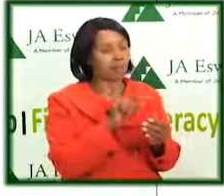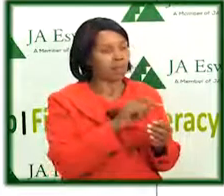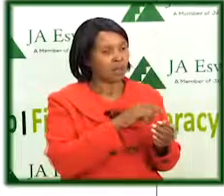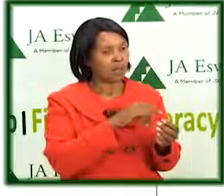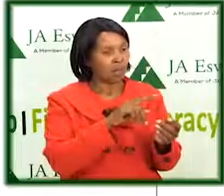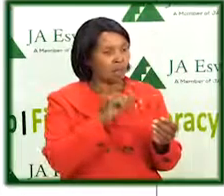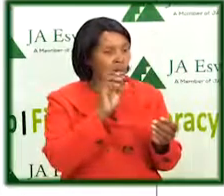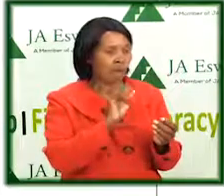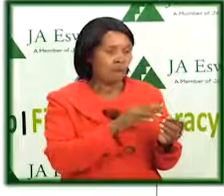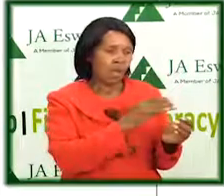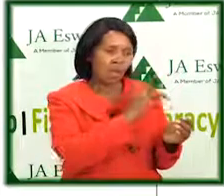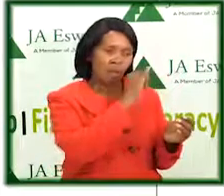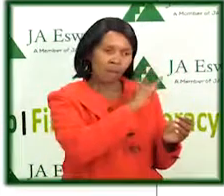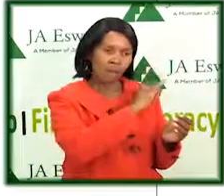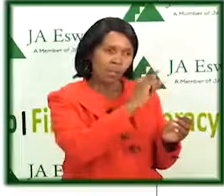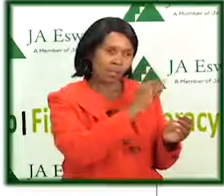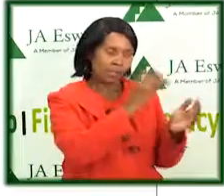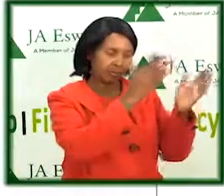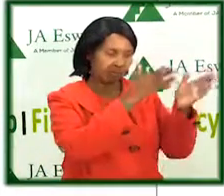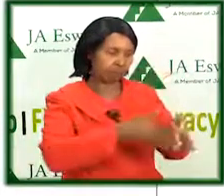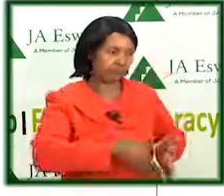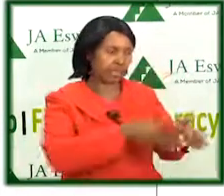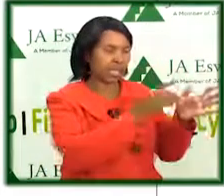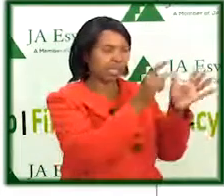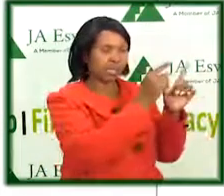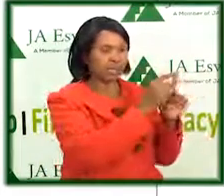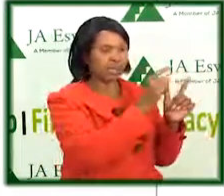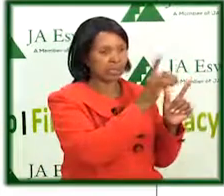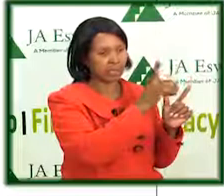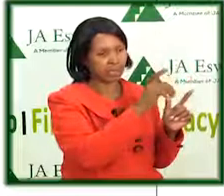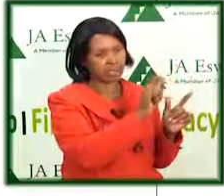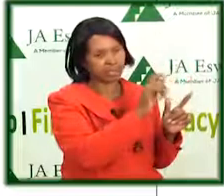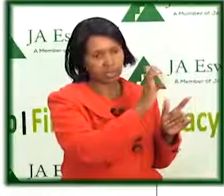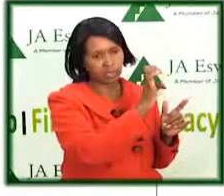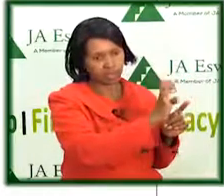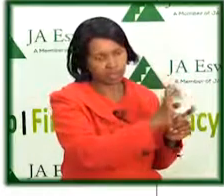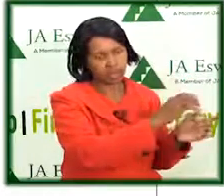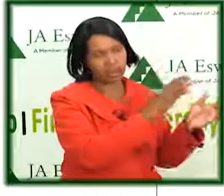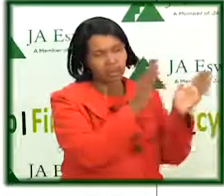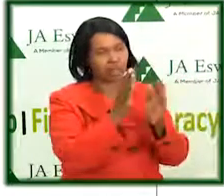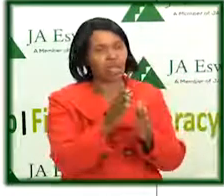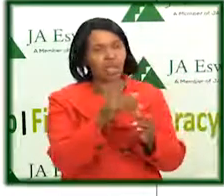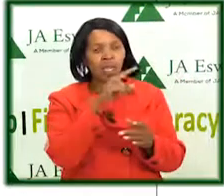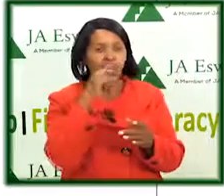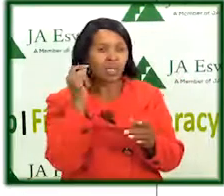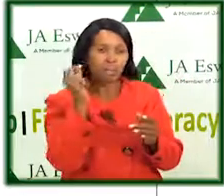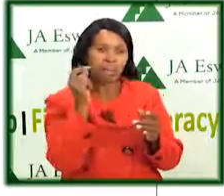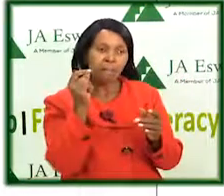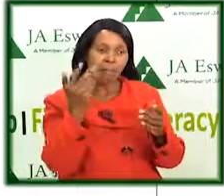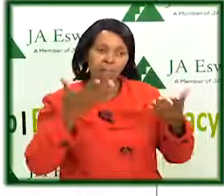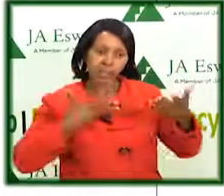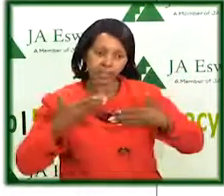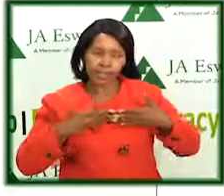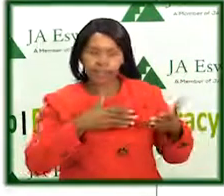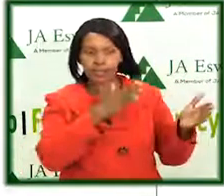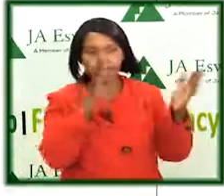date. And then we'll have the information page with the following. We'll have the name of the company. We'll have the